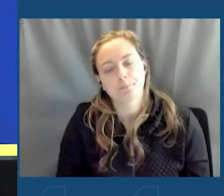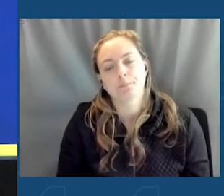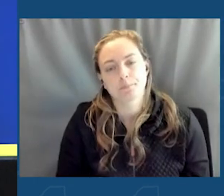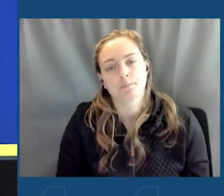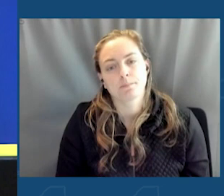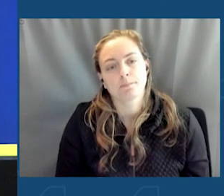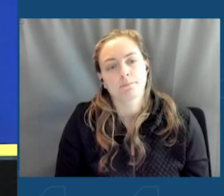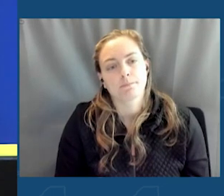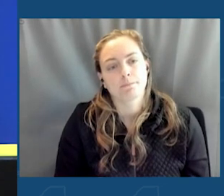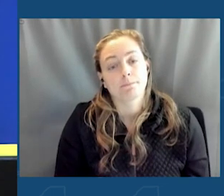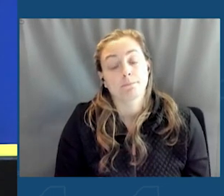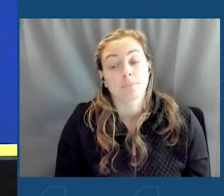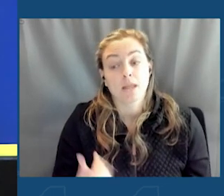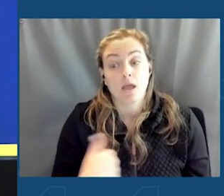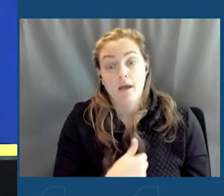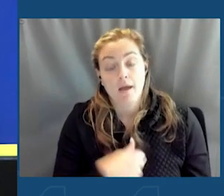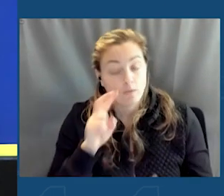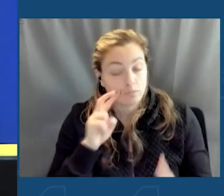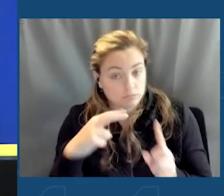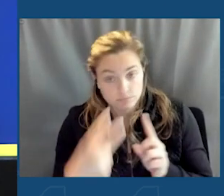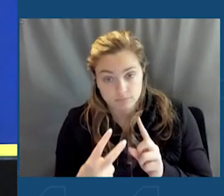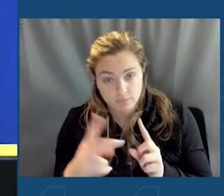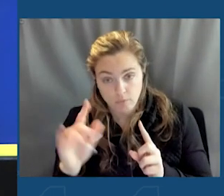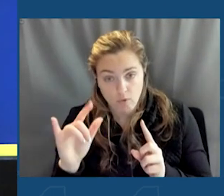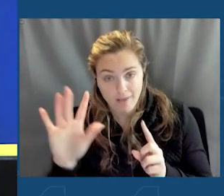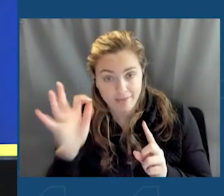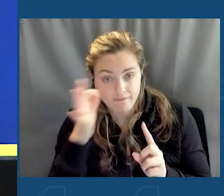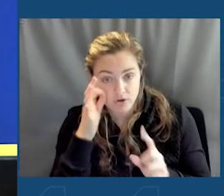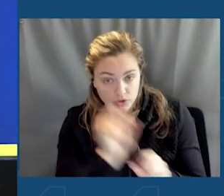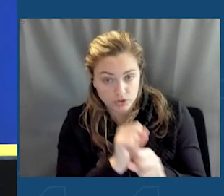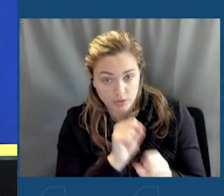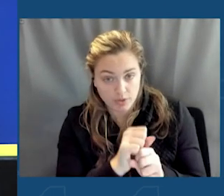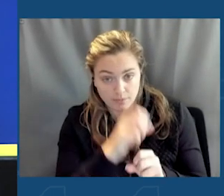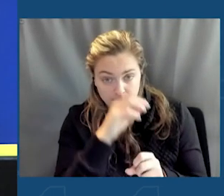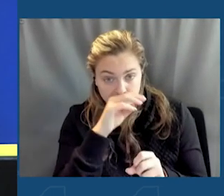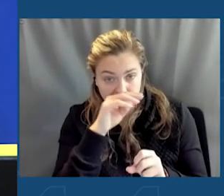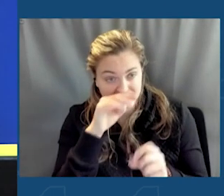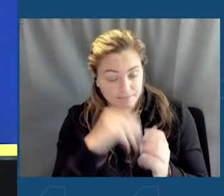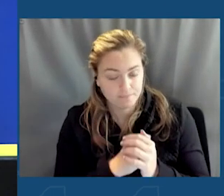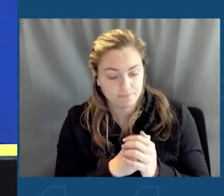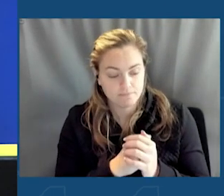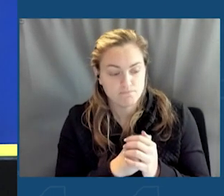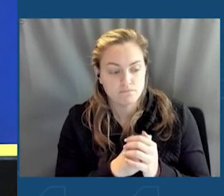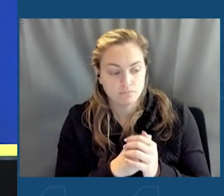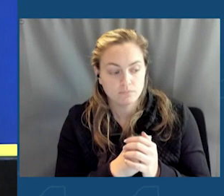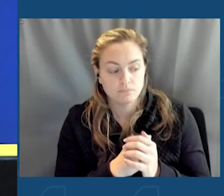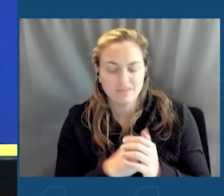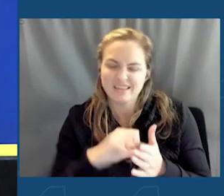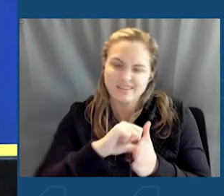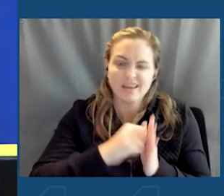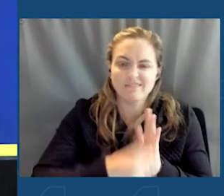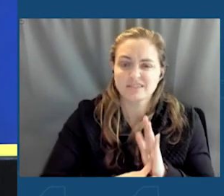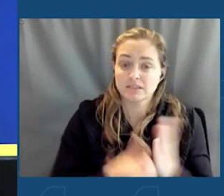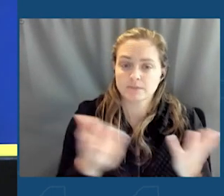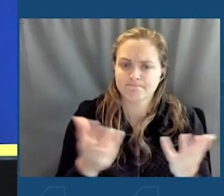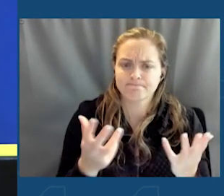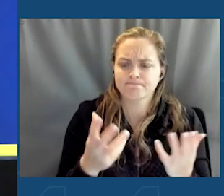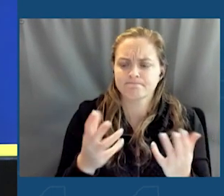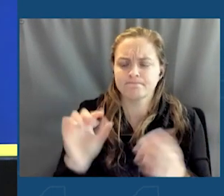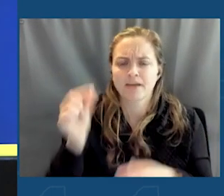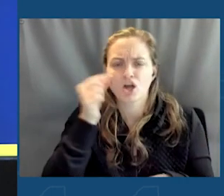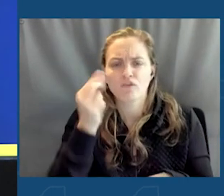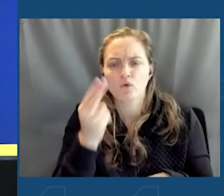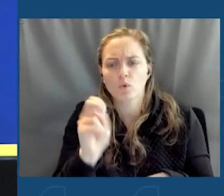our perspective at the Long Island Federation of Labor, the emphasis that Governor Hochul has given